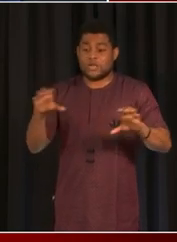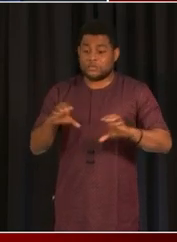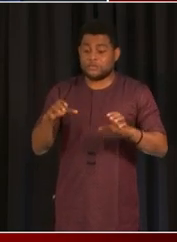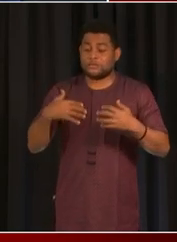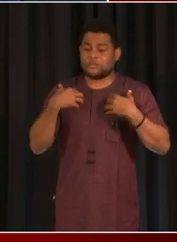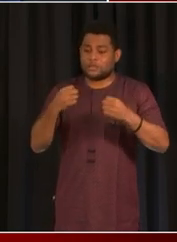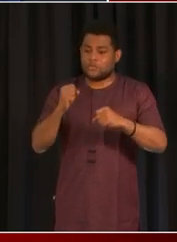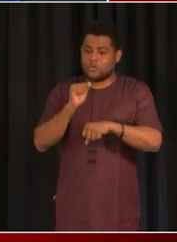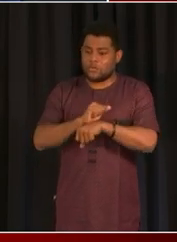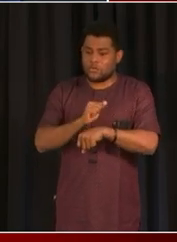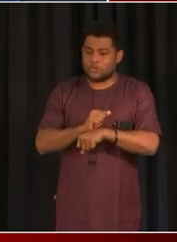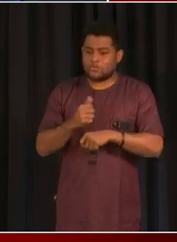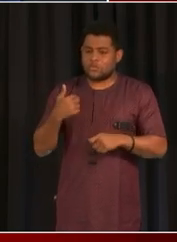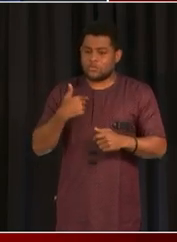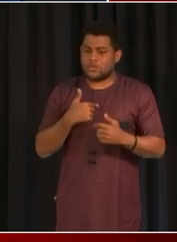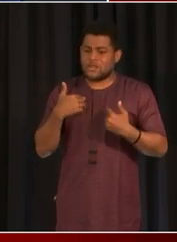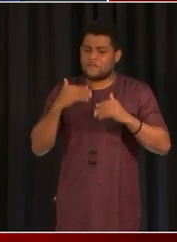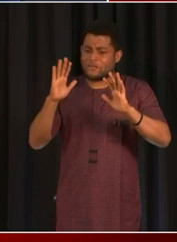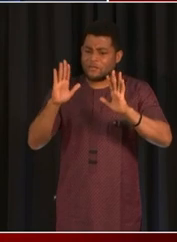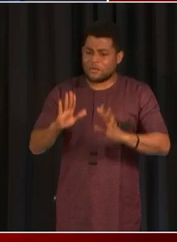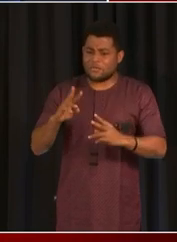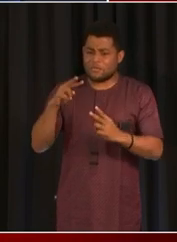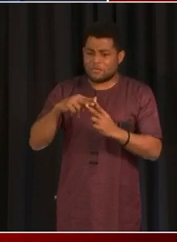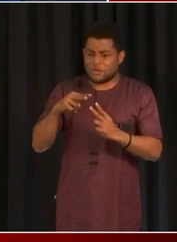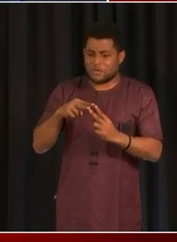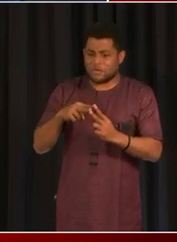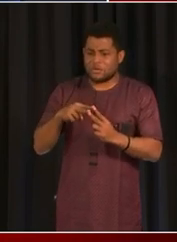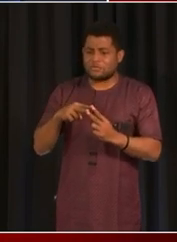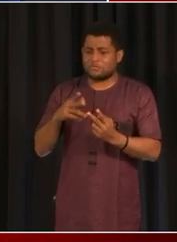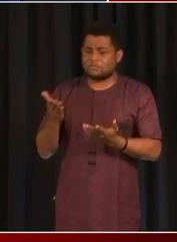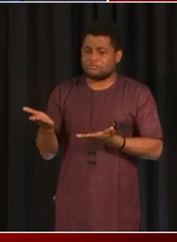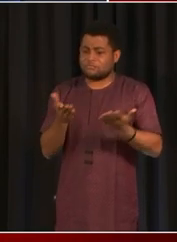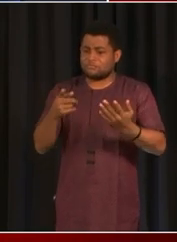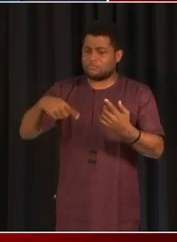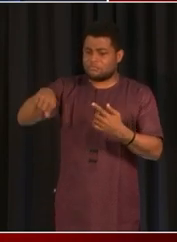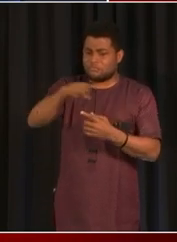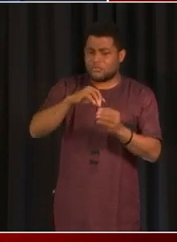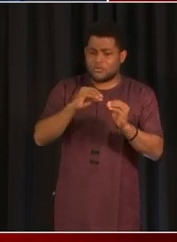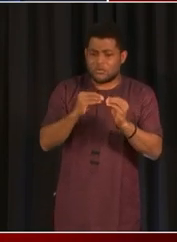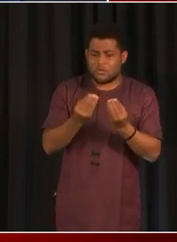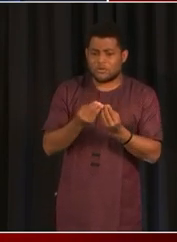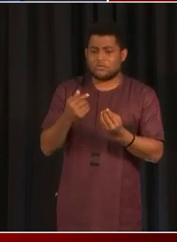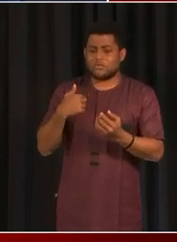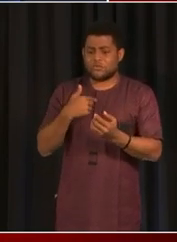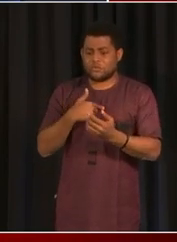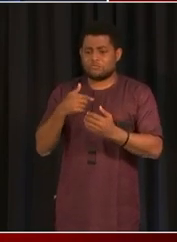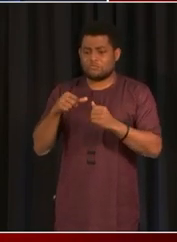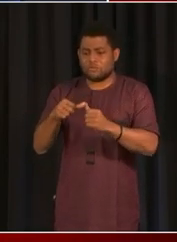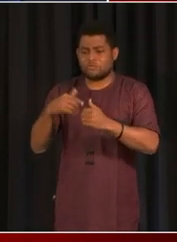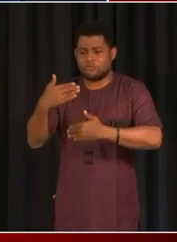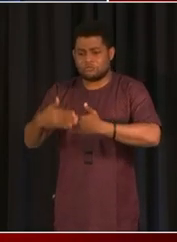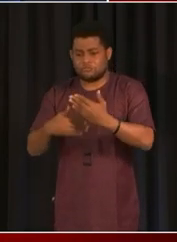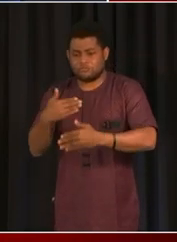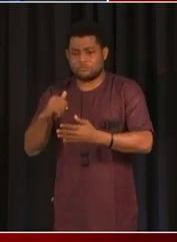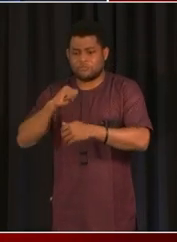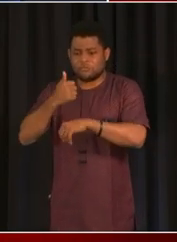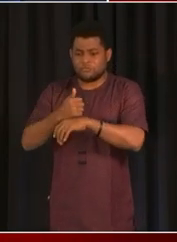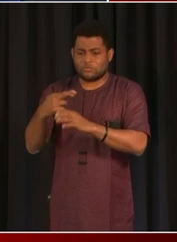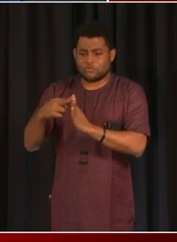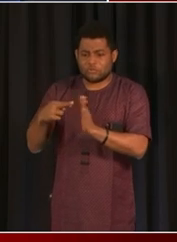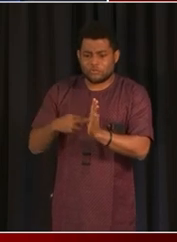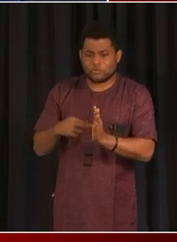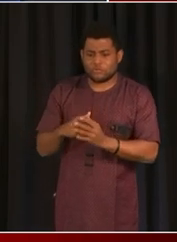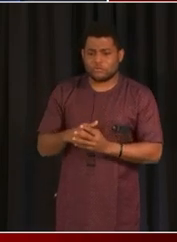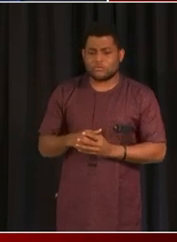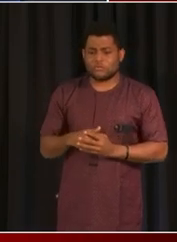partners in our healthcare providers, our healthcare organizations who are moving down this road, and we're going to accelerate that pace. This provides them